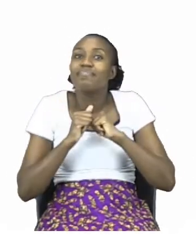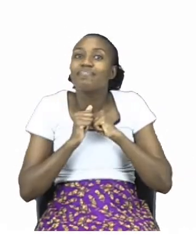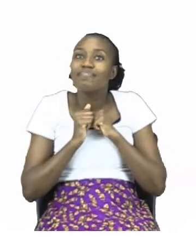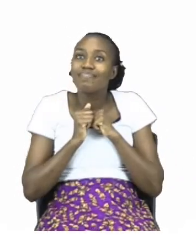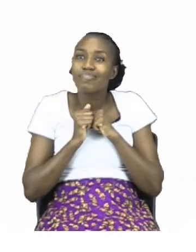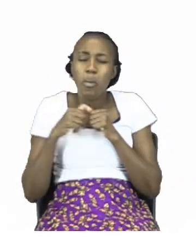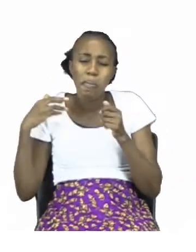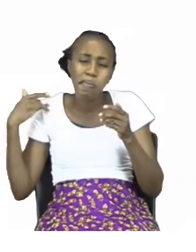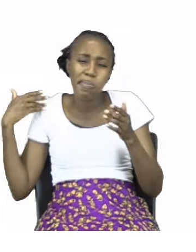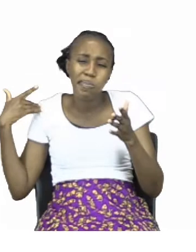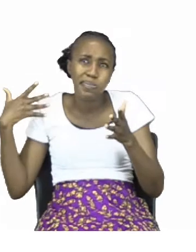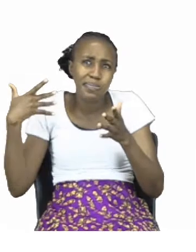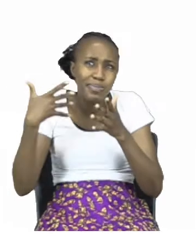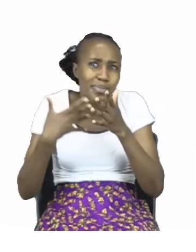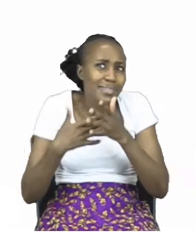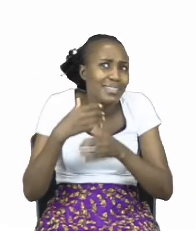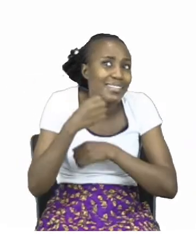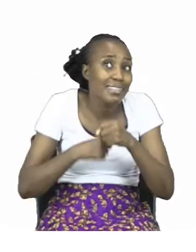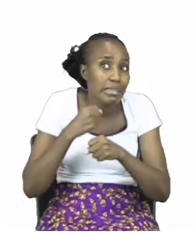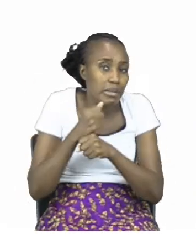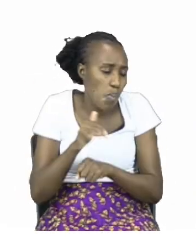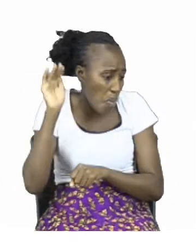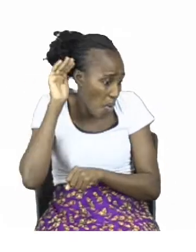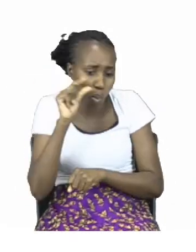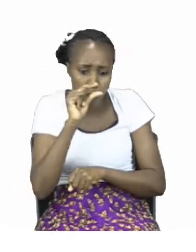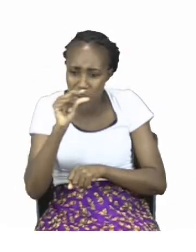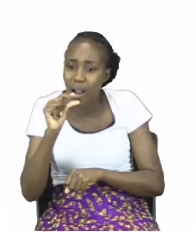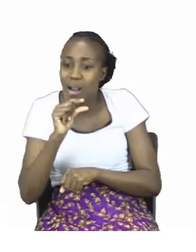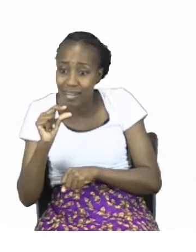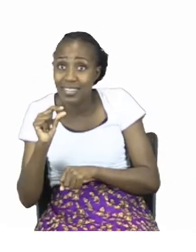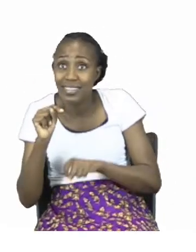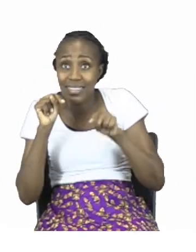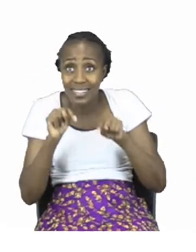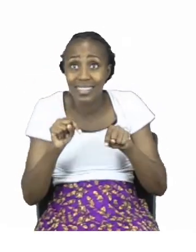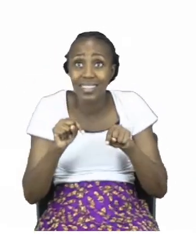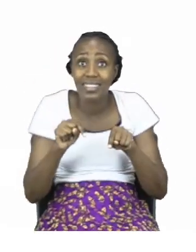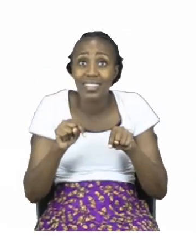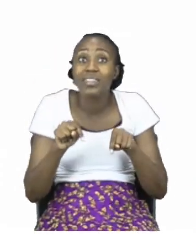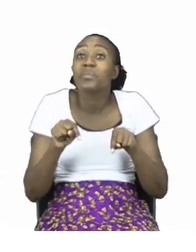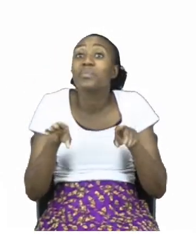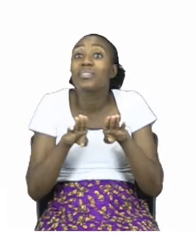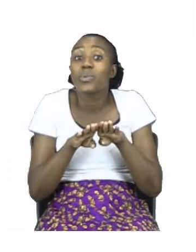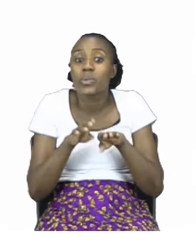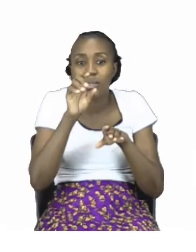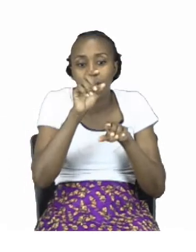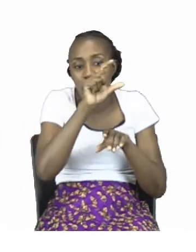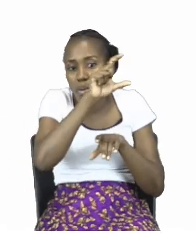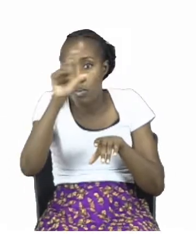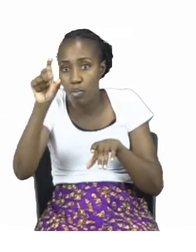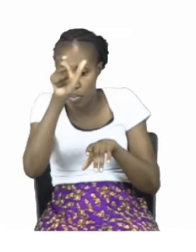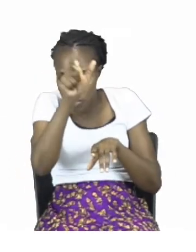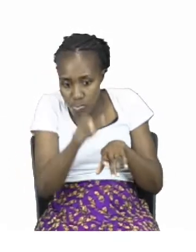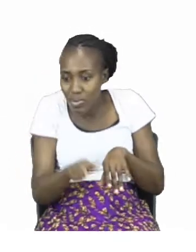have seen and heard most of these words. So that's why we're going to be doing a crossword puzzle. Now, instead